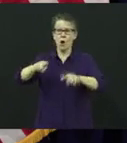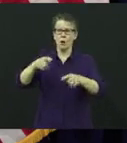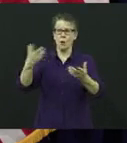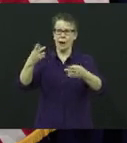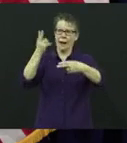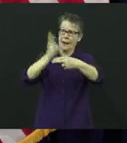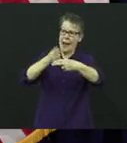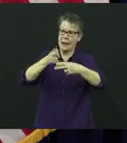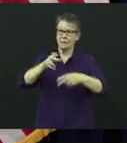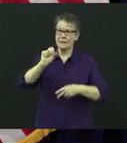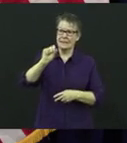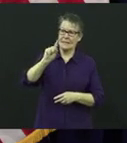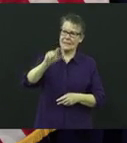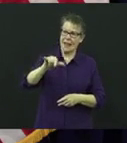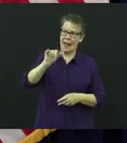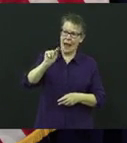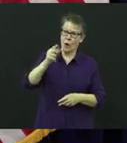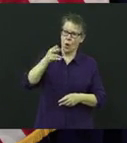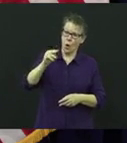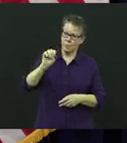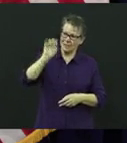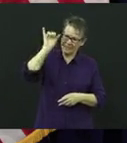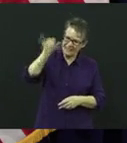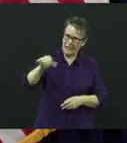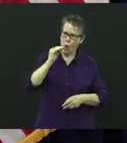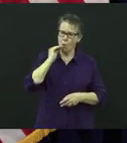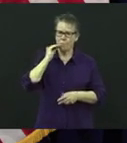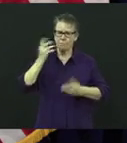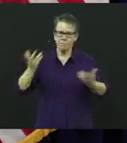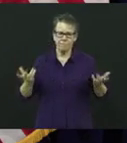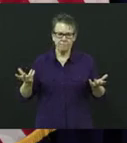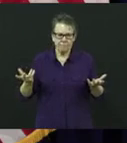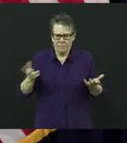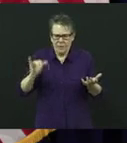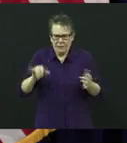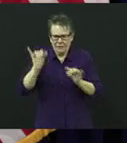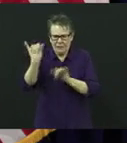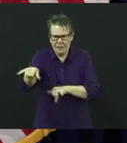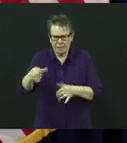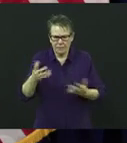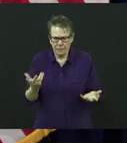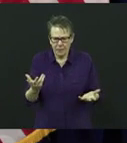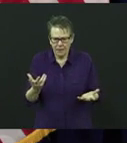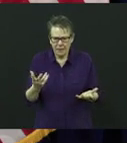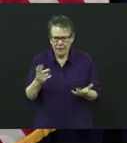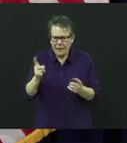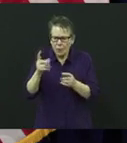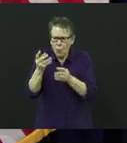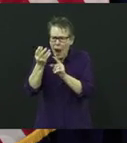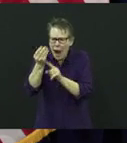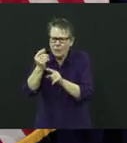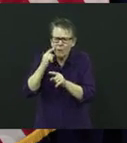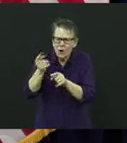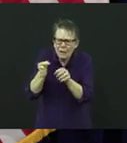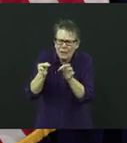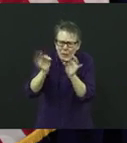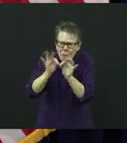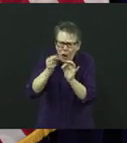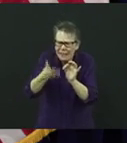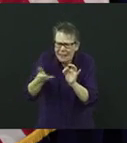essentials, only to get stuff that you need for your family, only if you should be going to work only if you're essential.